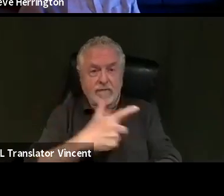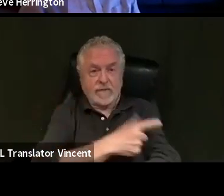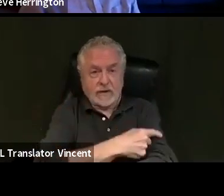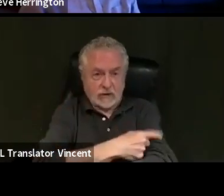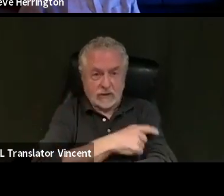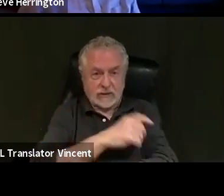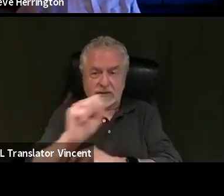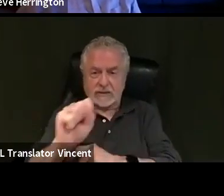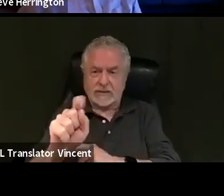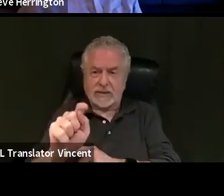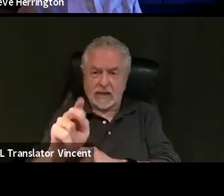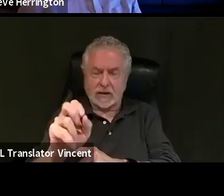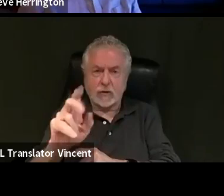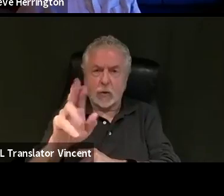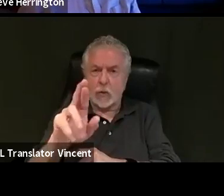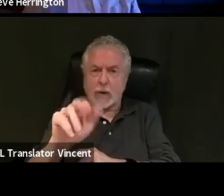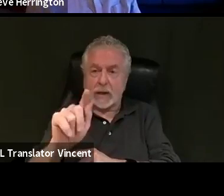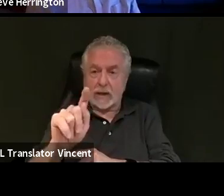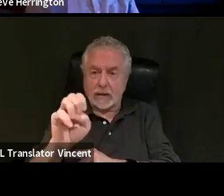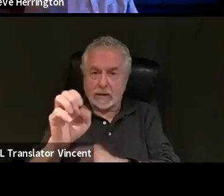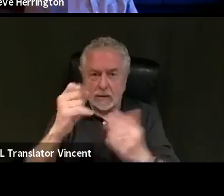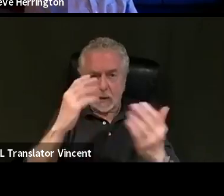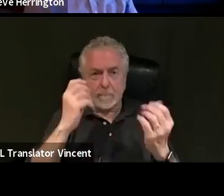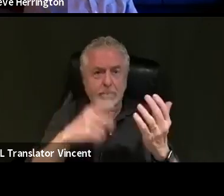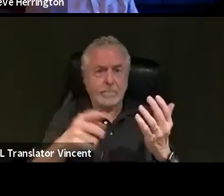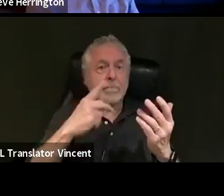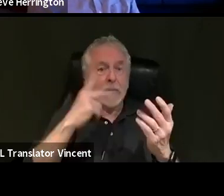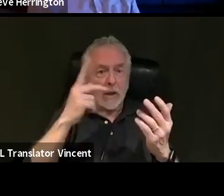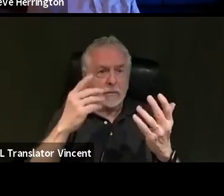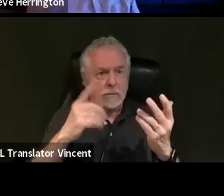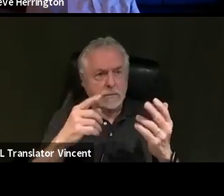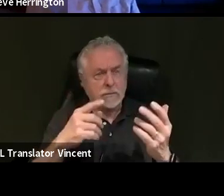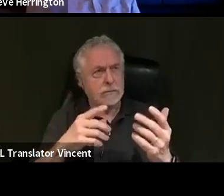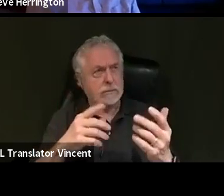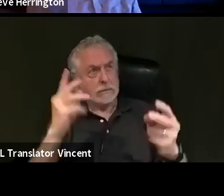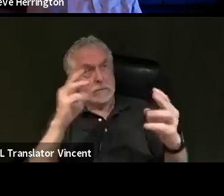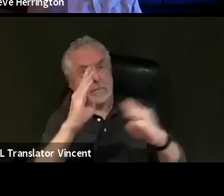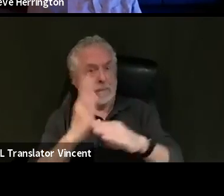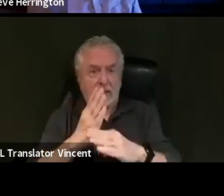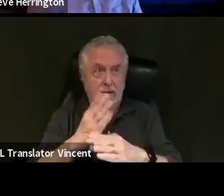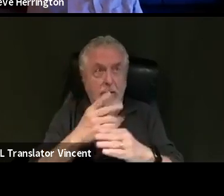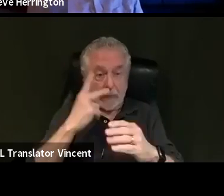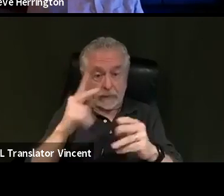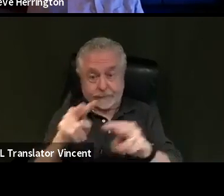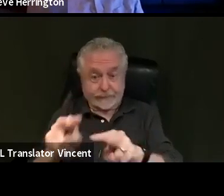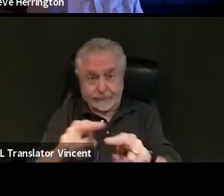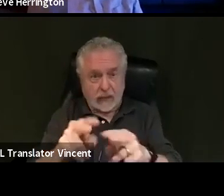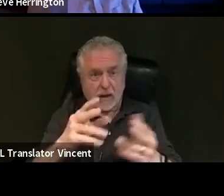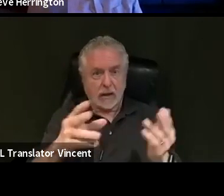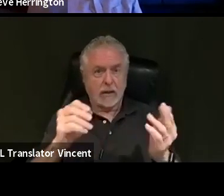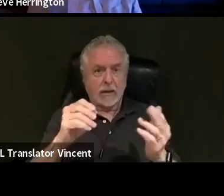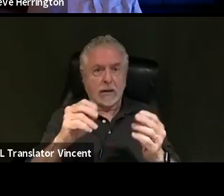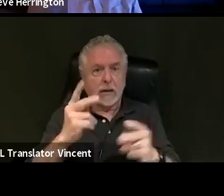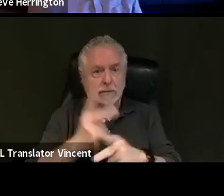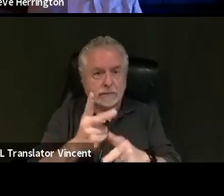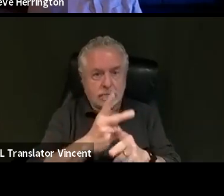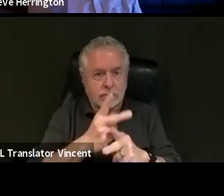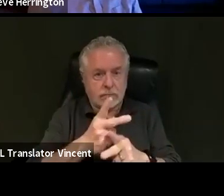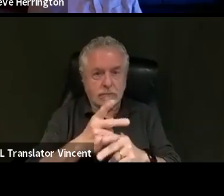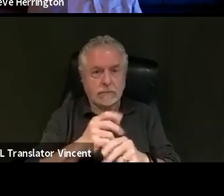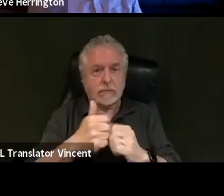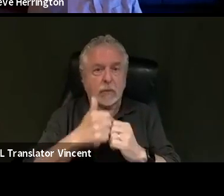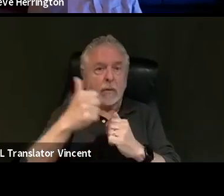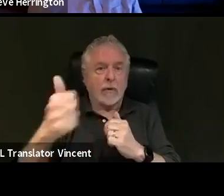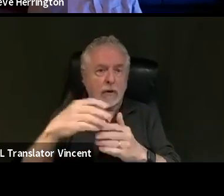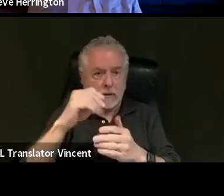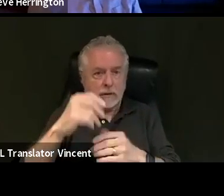vaccination status, our rates right now, because I know many parents might be quite busy parenting and taking care of remote learning